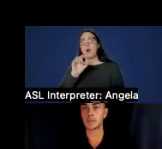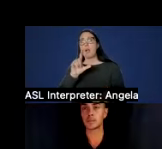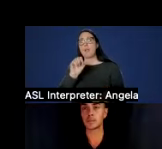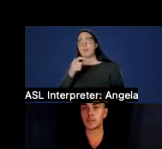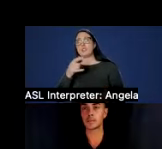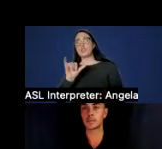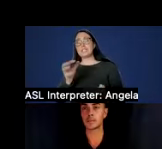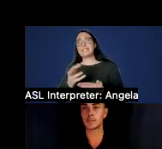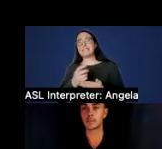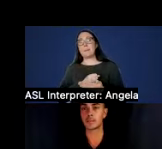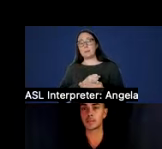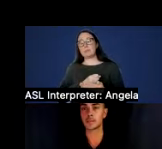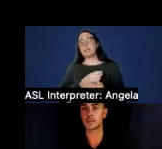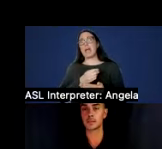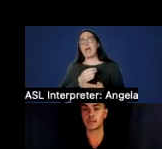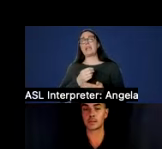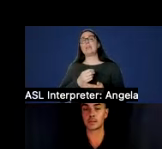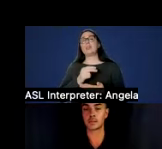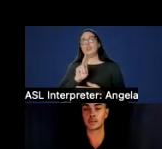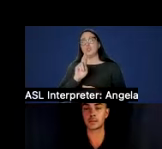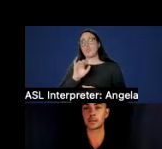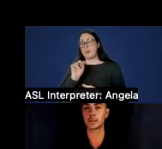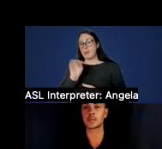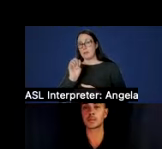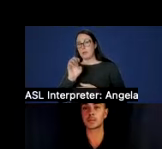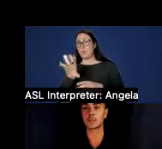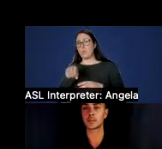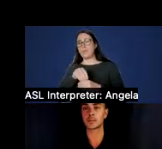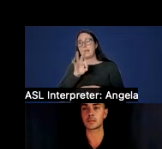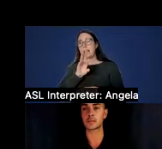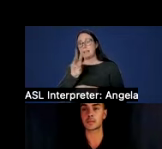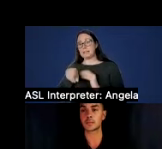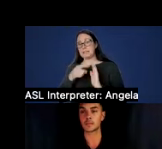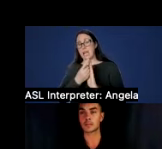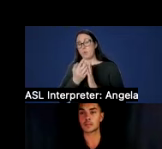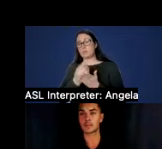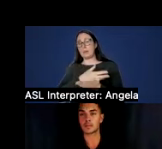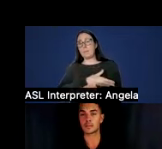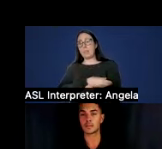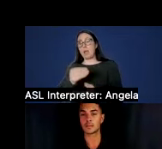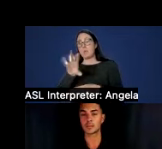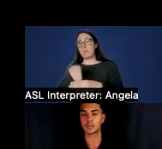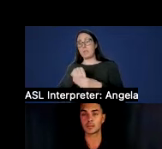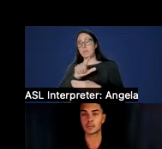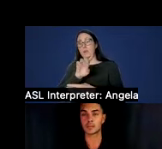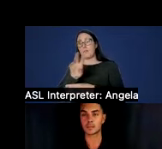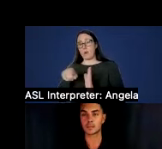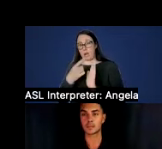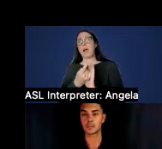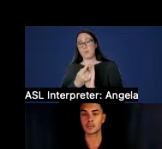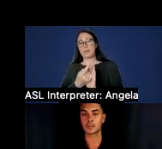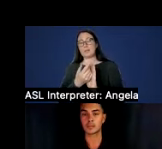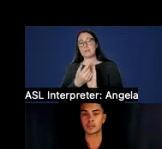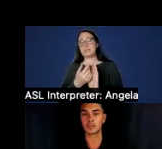we can collect urine within 96 hours, can collect blood within 24 hours. And if that